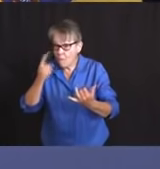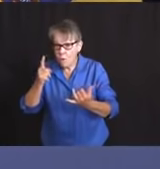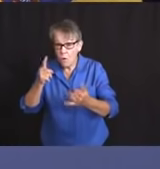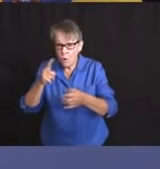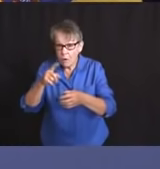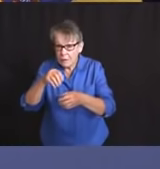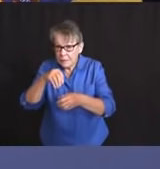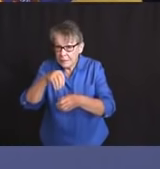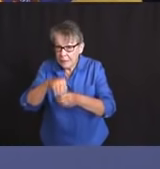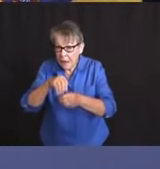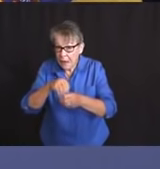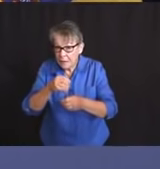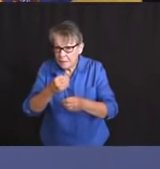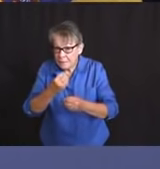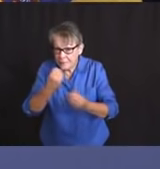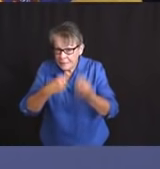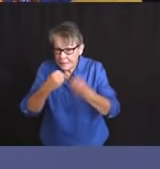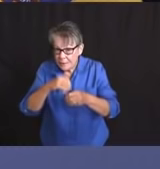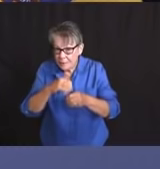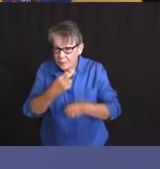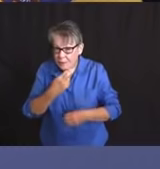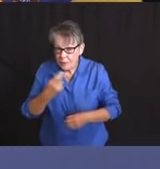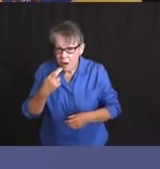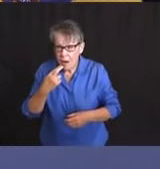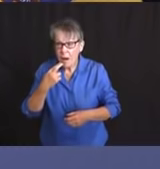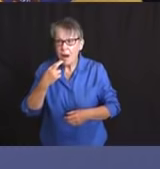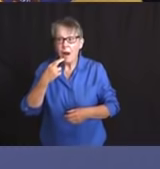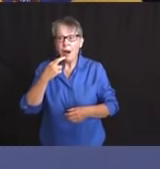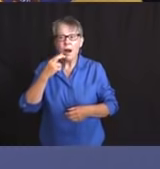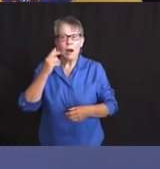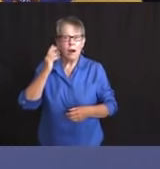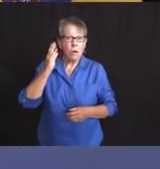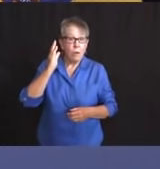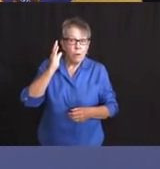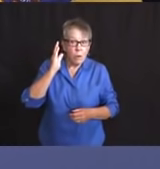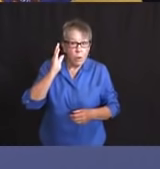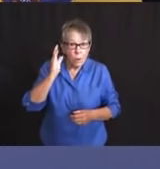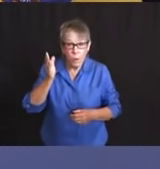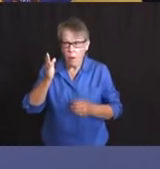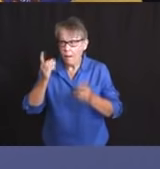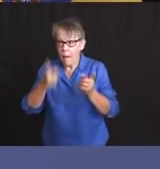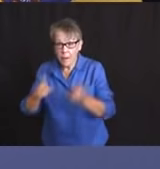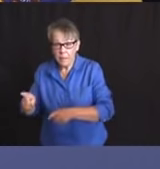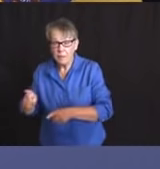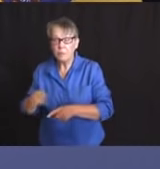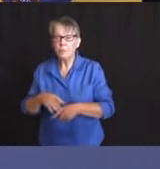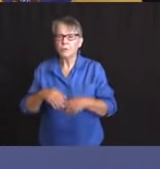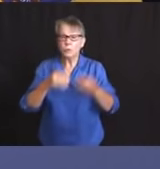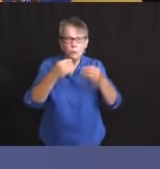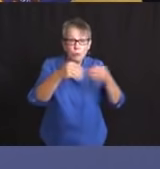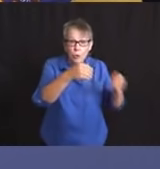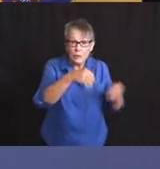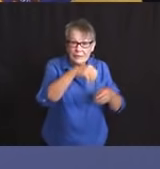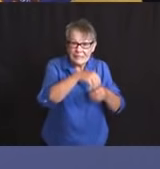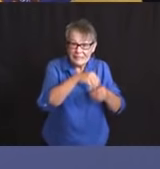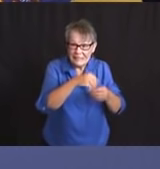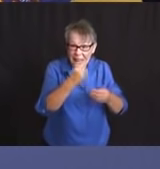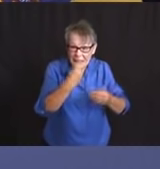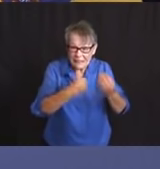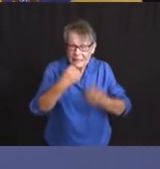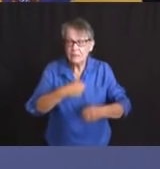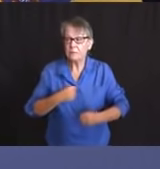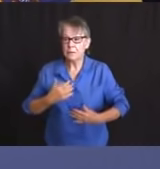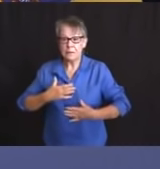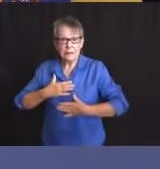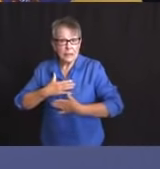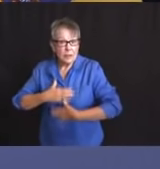indoor entertainment and recreational activities, all with appropriate safeguards. Certainly, these are